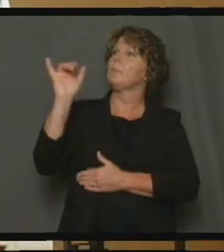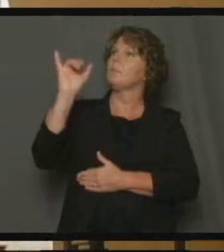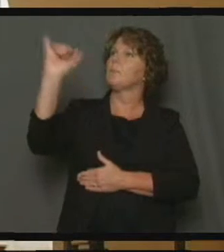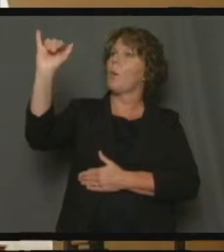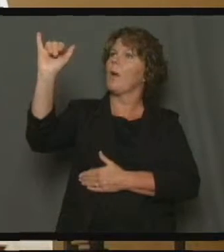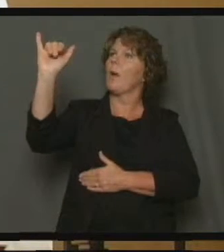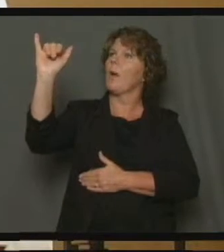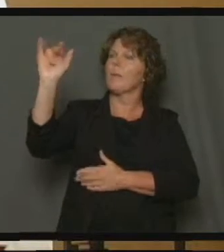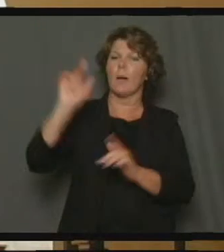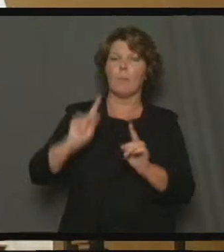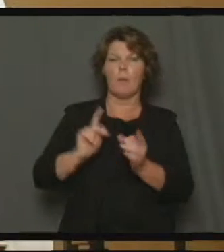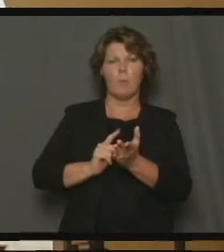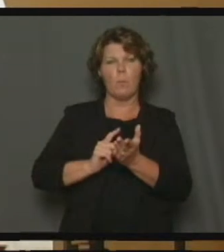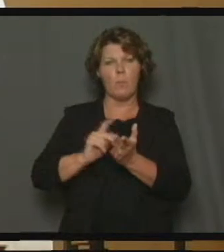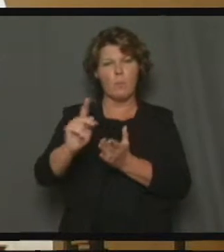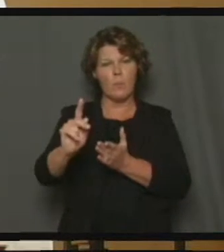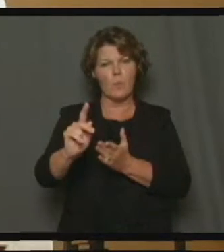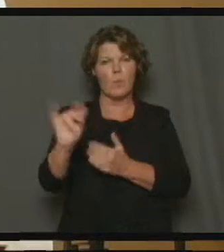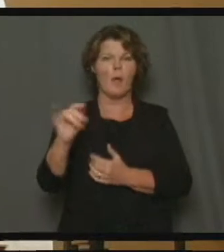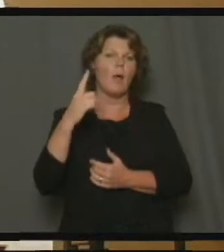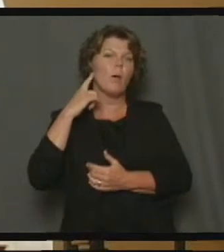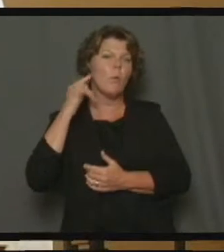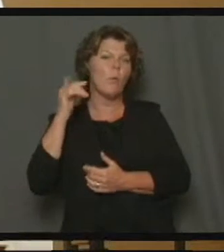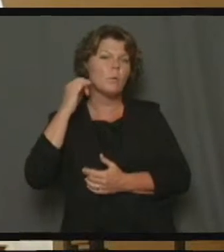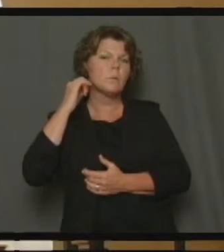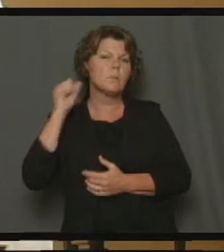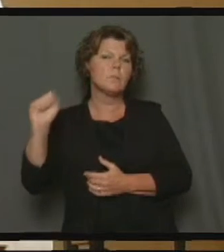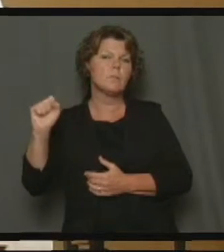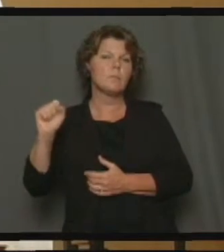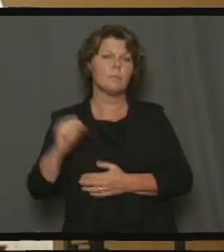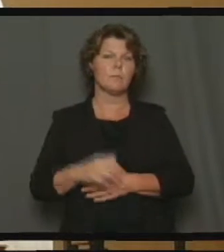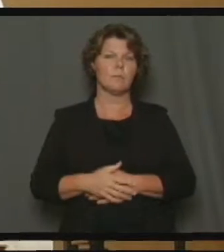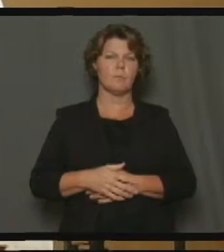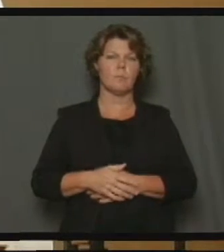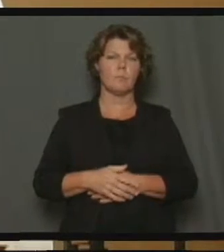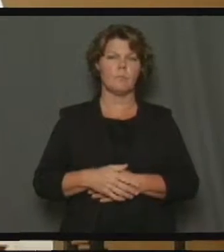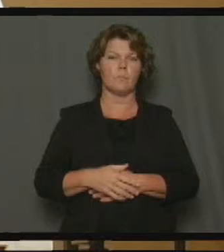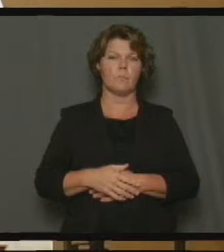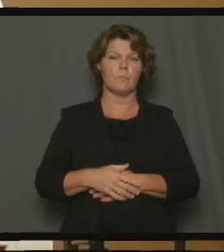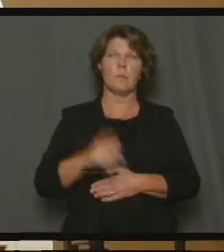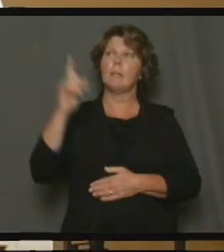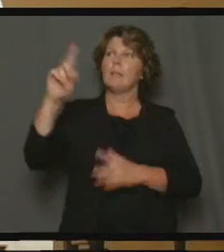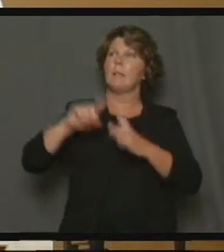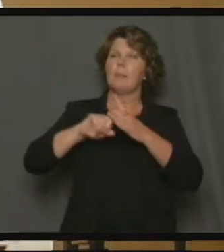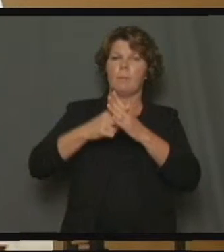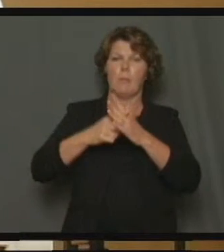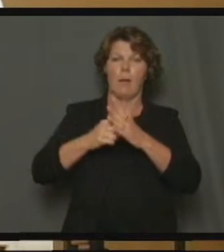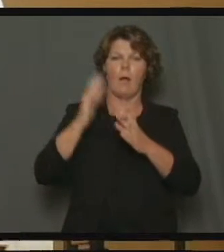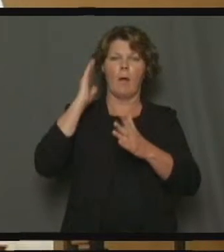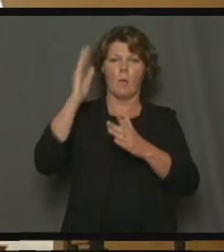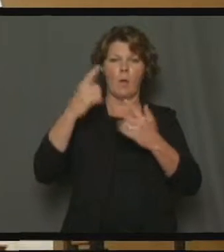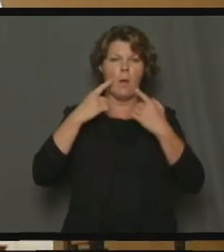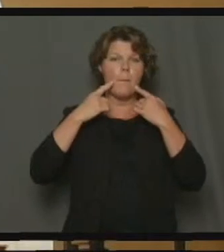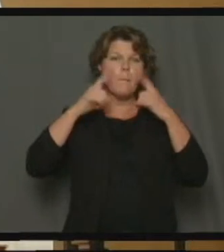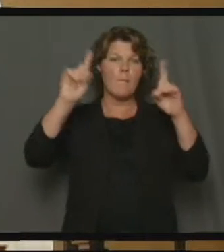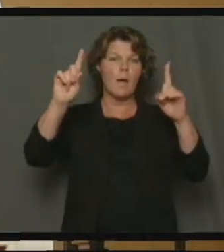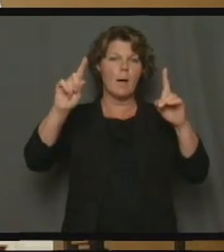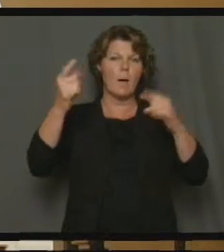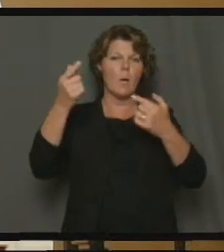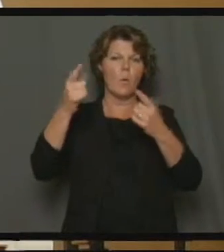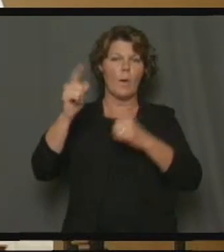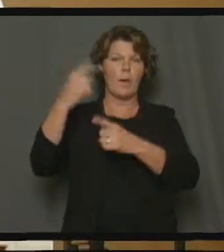who have been purified like gold or silver. What he has begun in us, he will bring to completion.